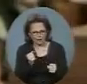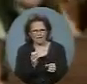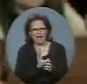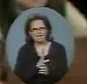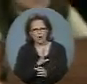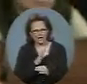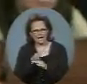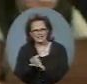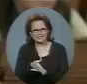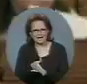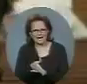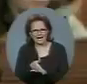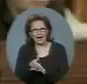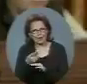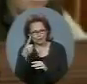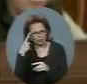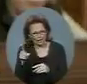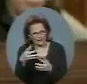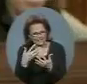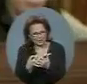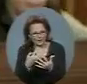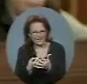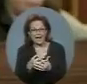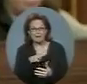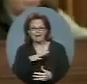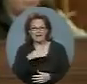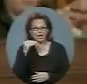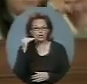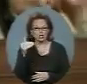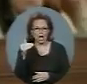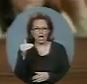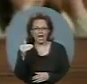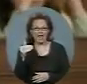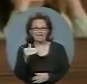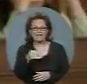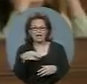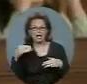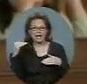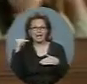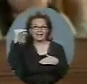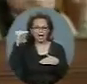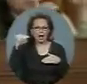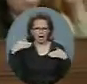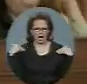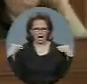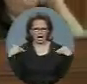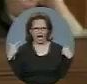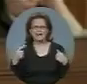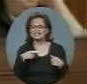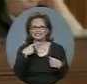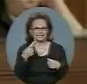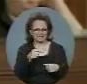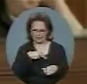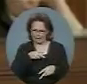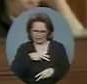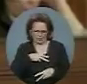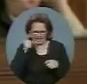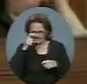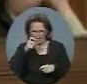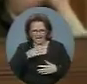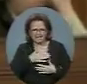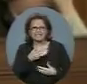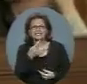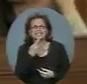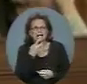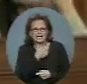of expertise. It wouldn't be soldiers who would monitor the detainee situation. So who's right? The minister or the